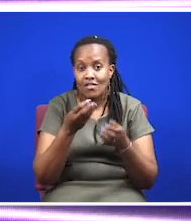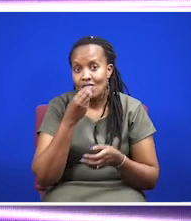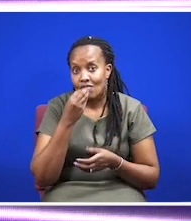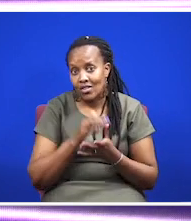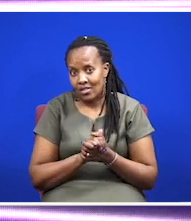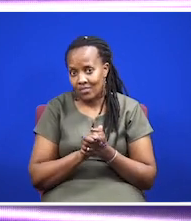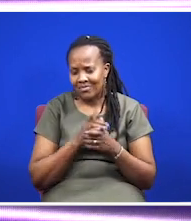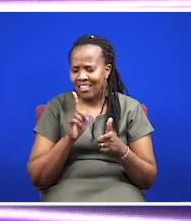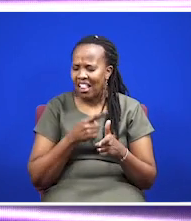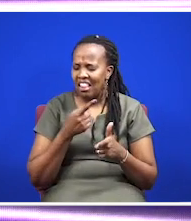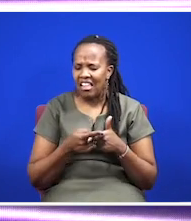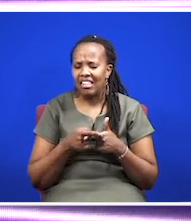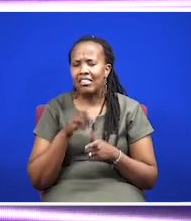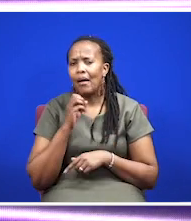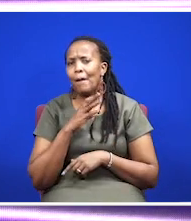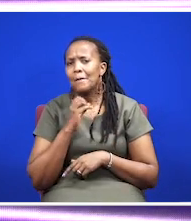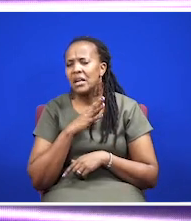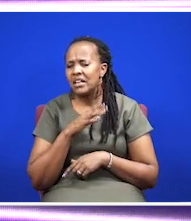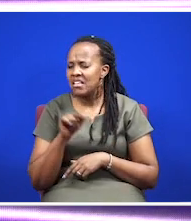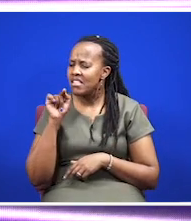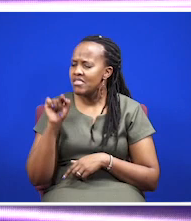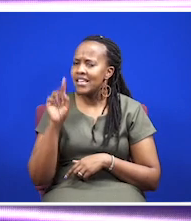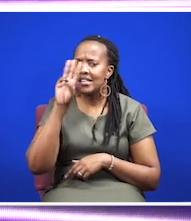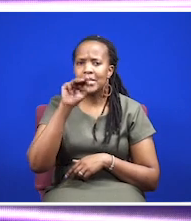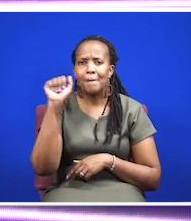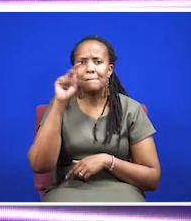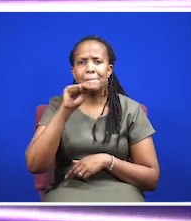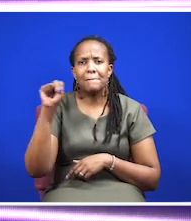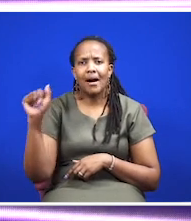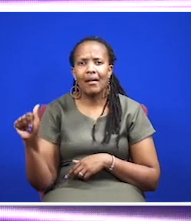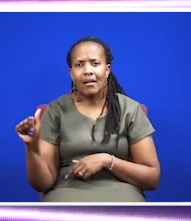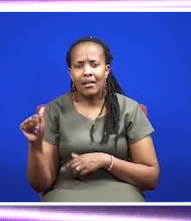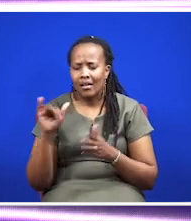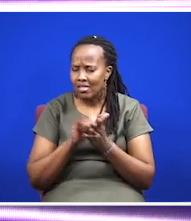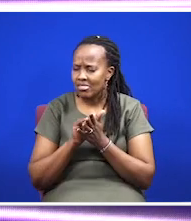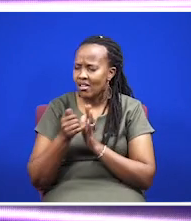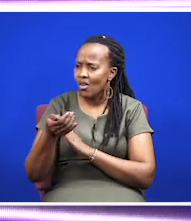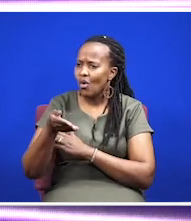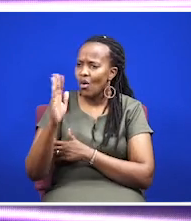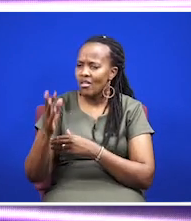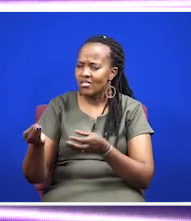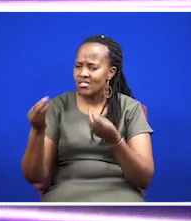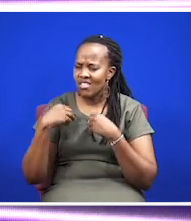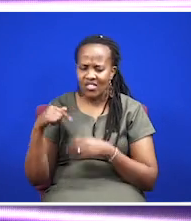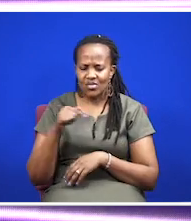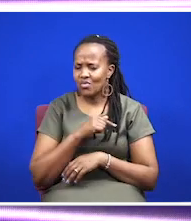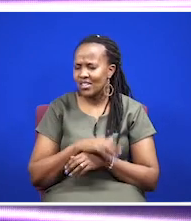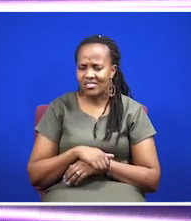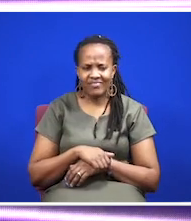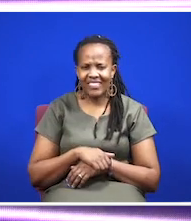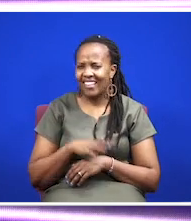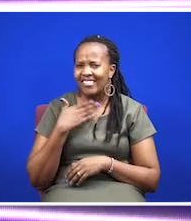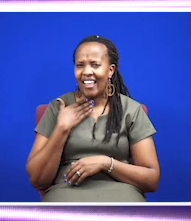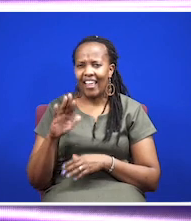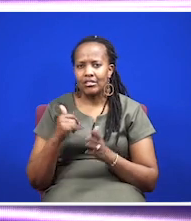where they say, this manna that God provides, it gets to a place where to them it is